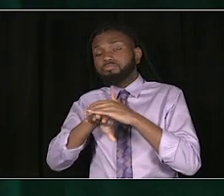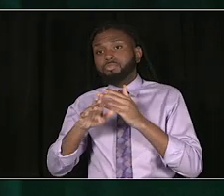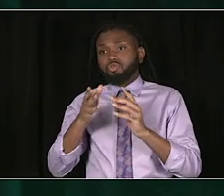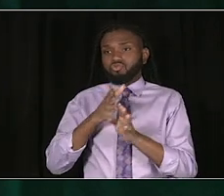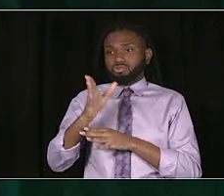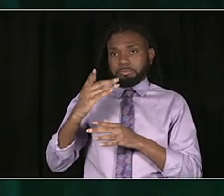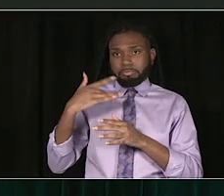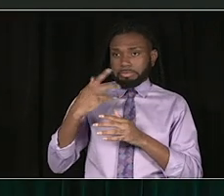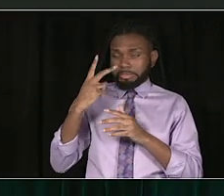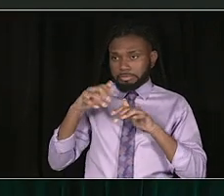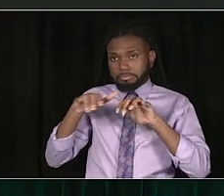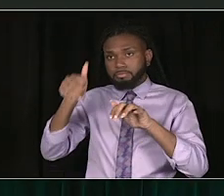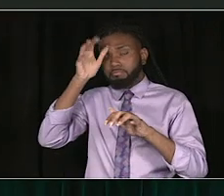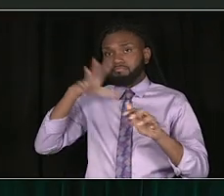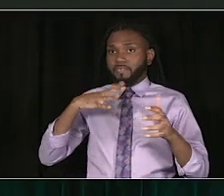male?